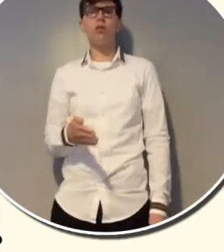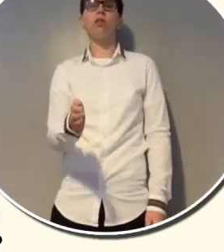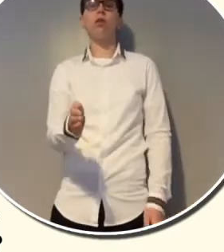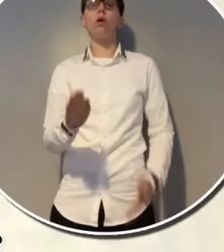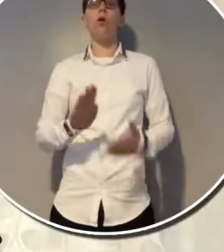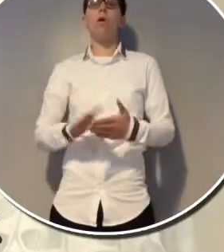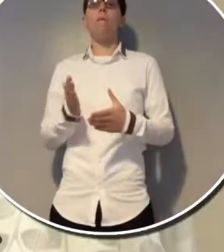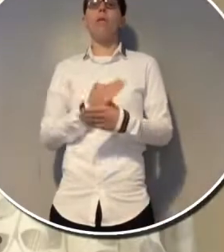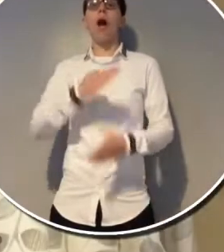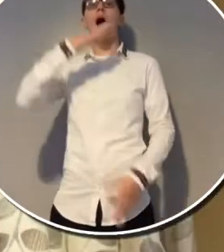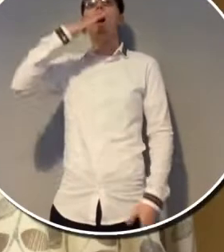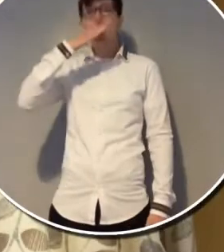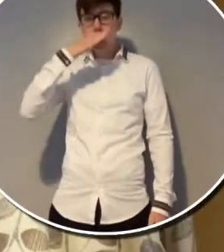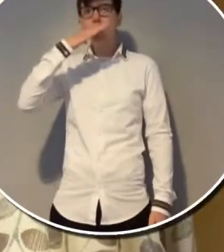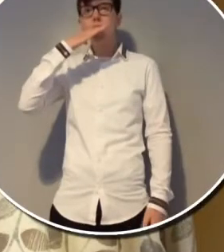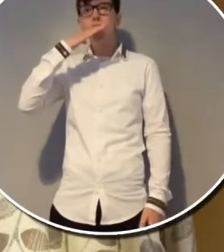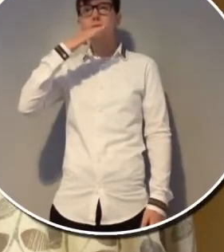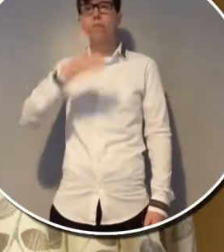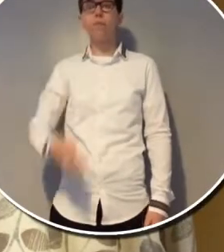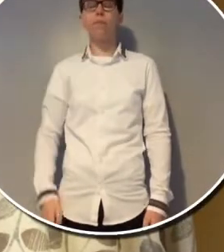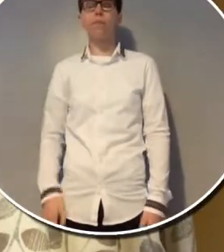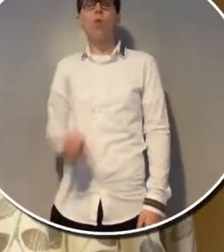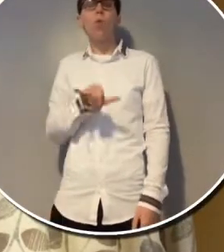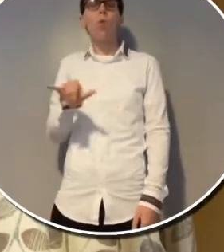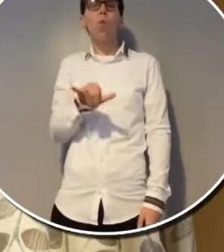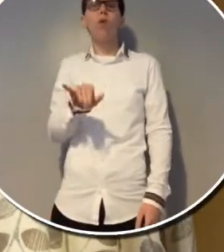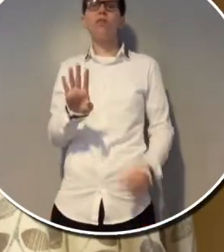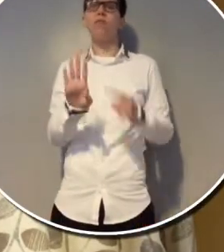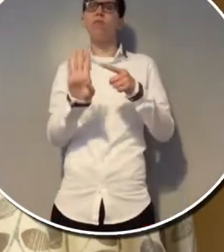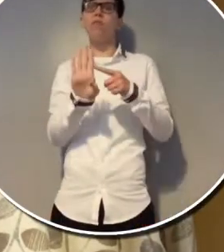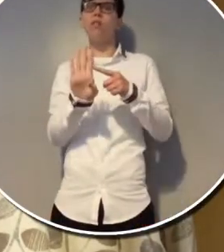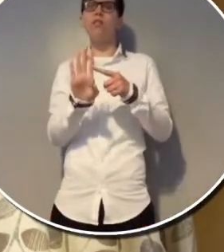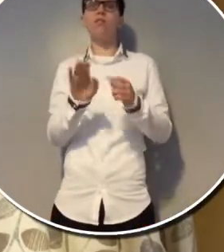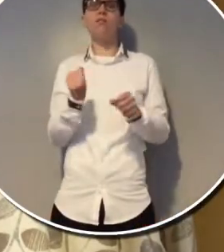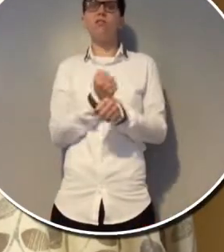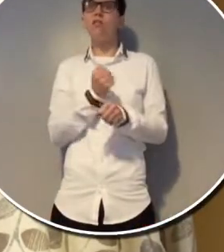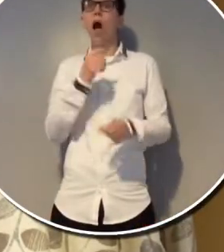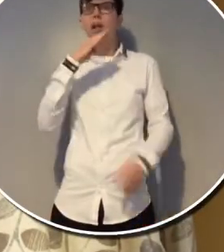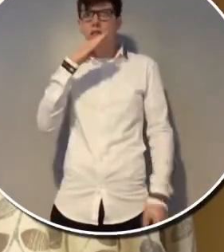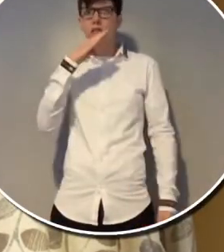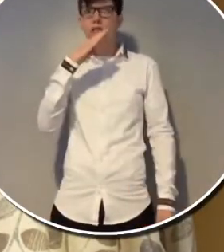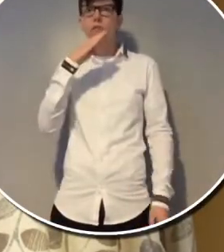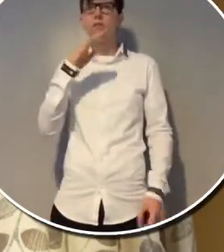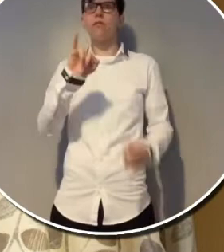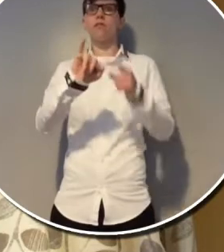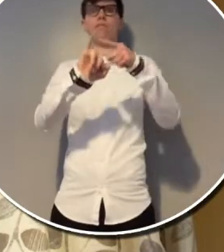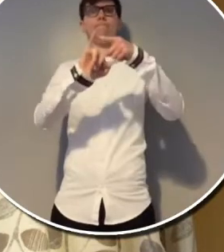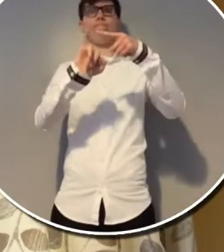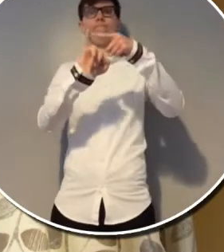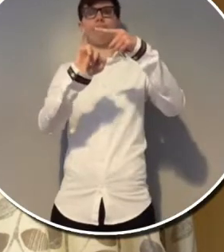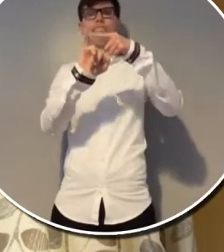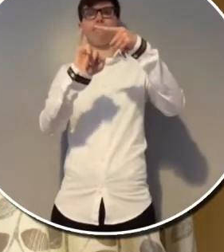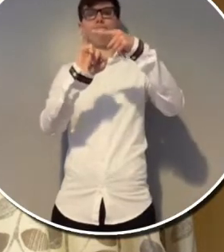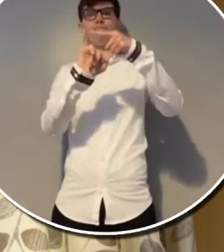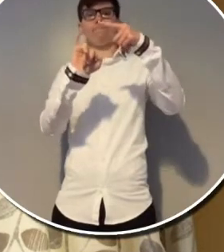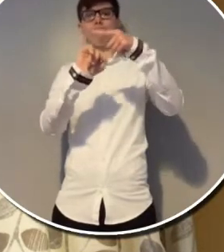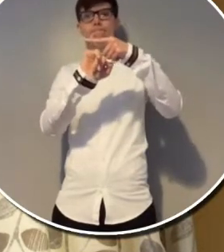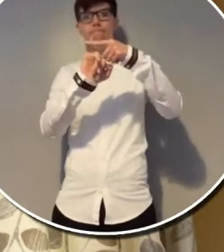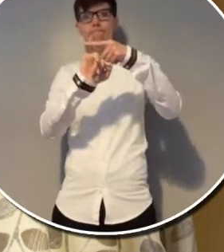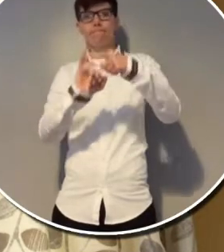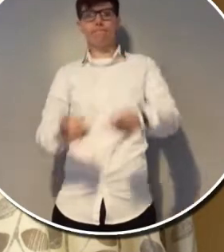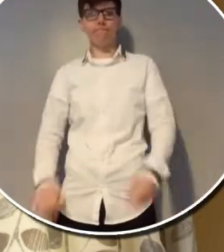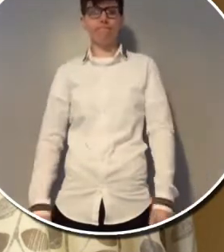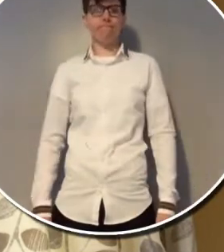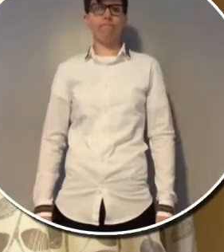Well done. Give yourselves another clap. Okay, this time I'm going to use all the fingers on one